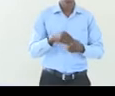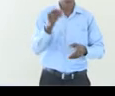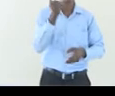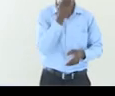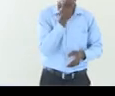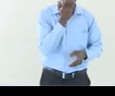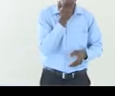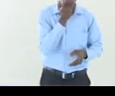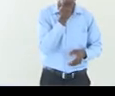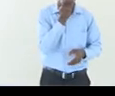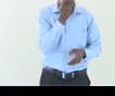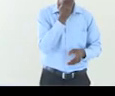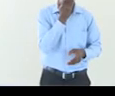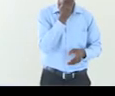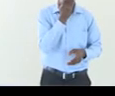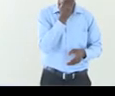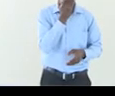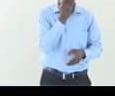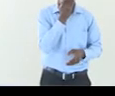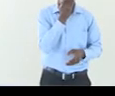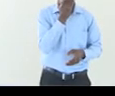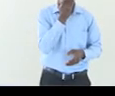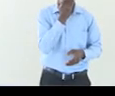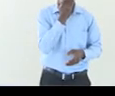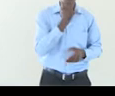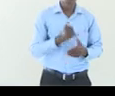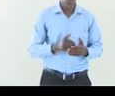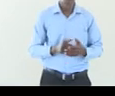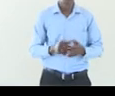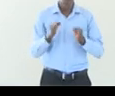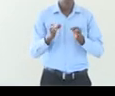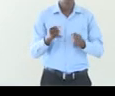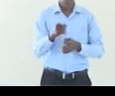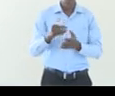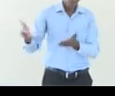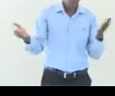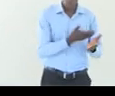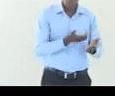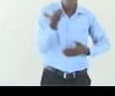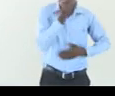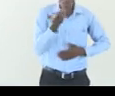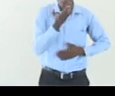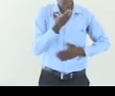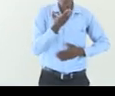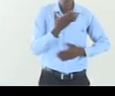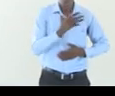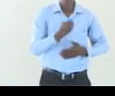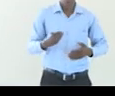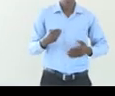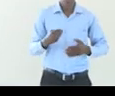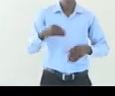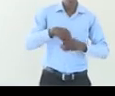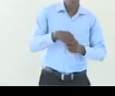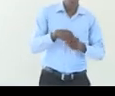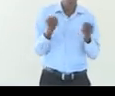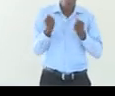put akamo inside fridge overnight, the next morning, look at the akamo. It looks tepid. That is how many people